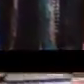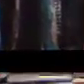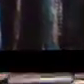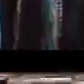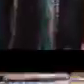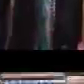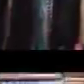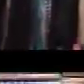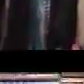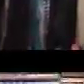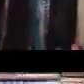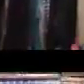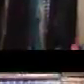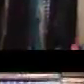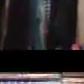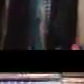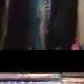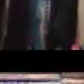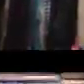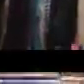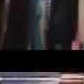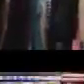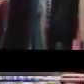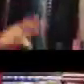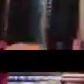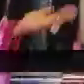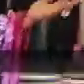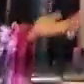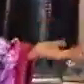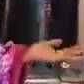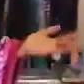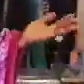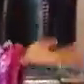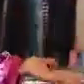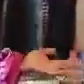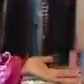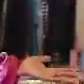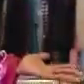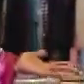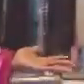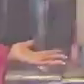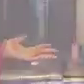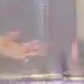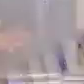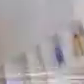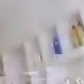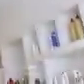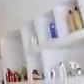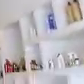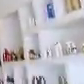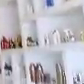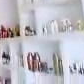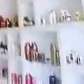skin we are skin care and the plus does come in so many different ways.